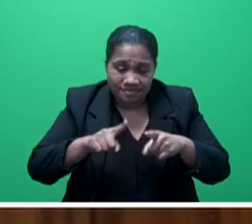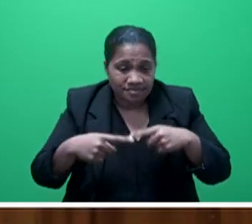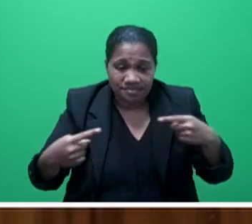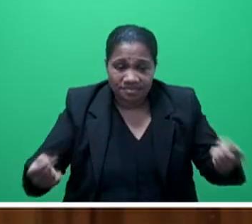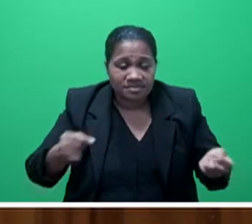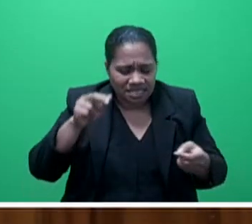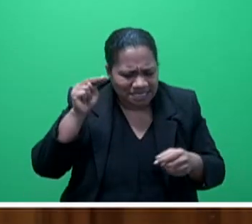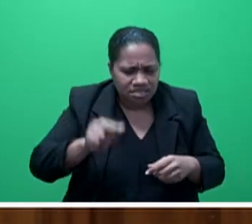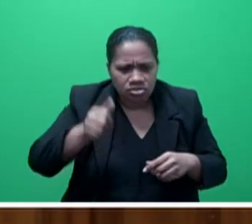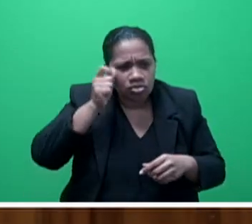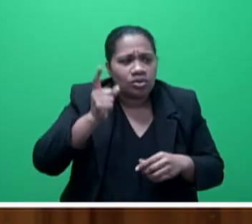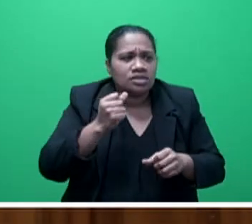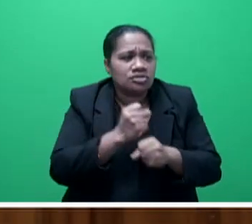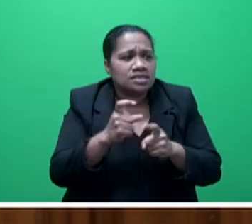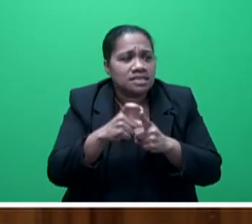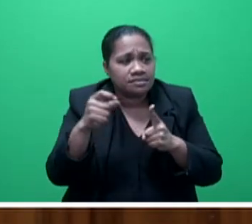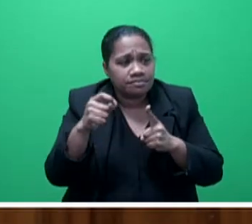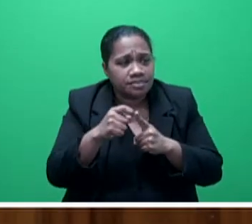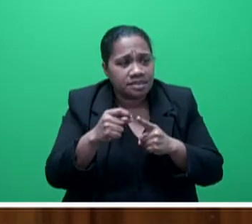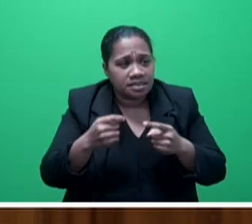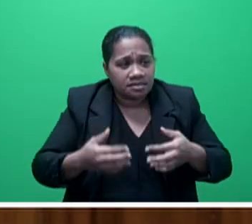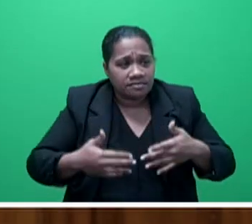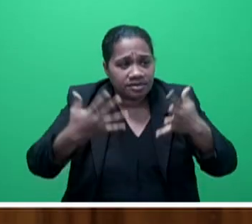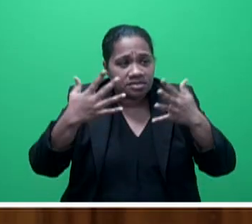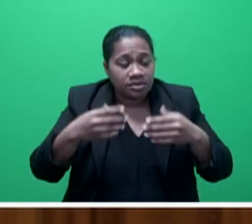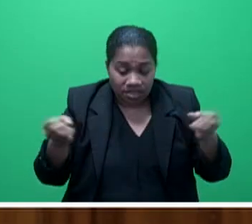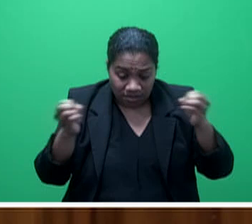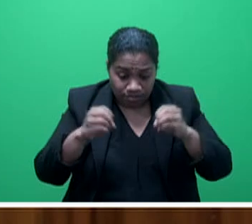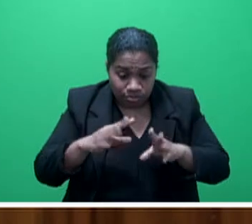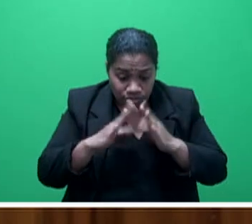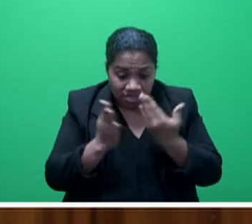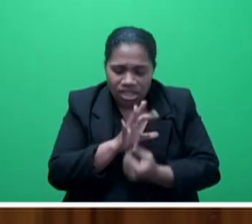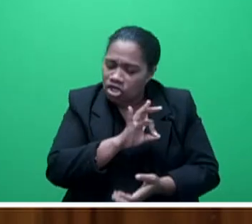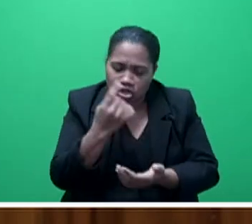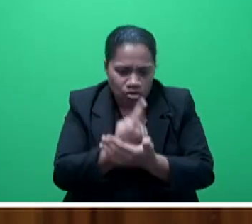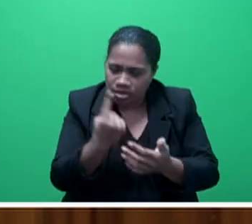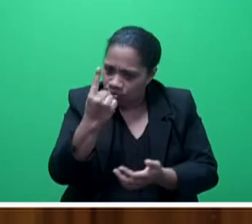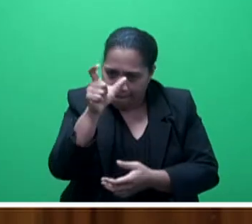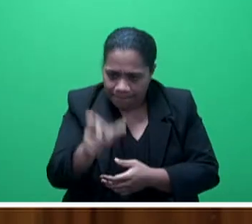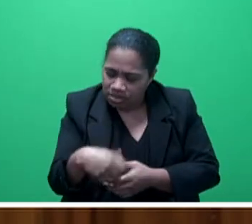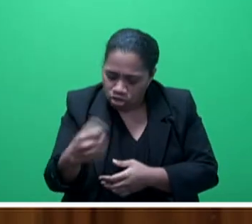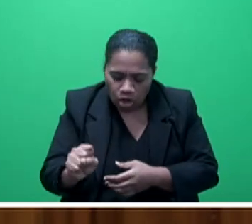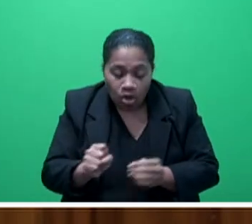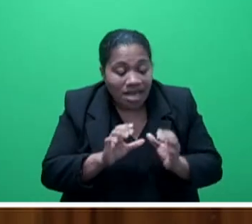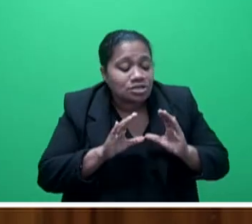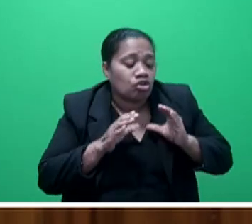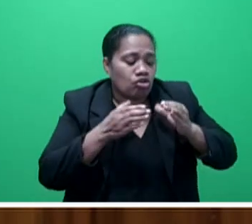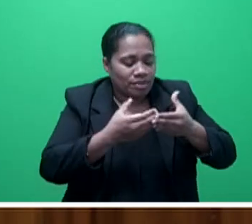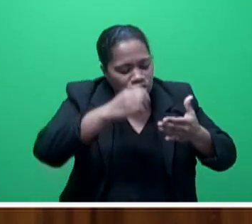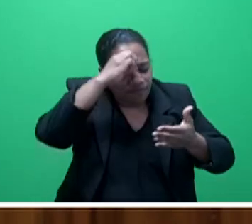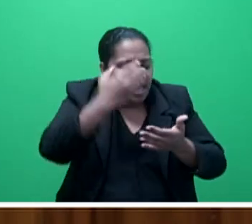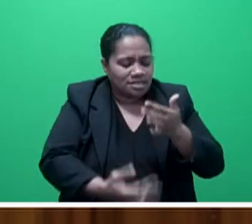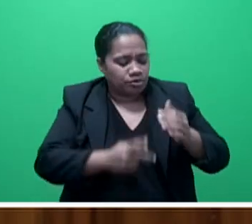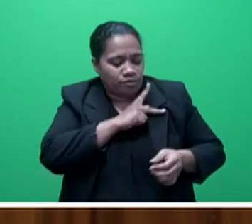is that GDP figures, when they are put together, they are not put together by any one person. It's put together by a committee of experts and